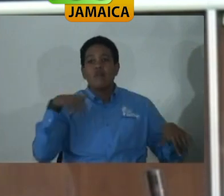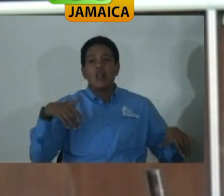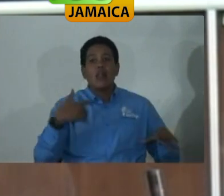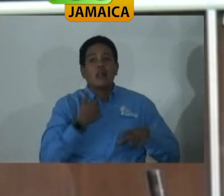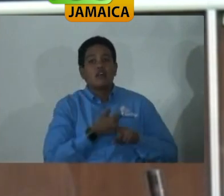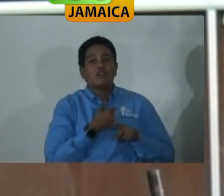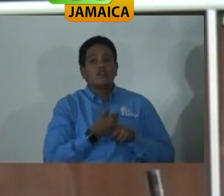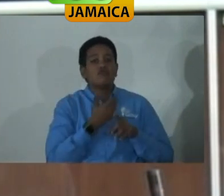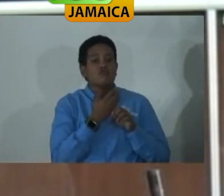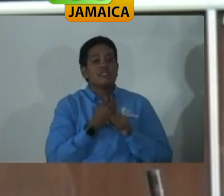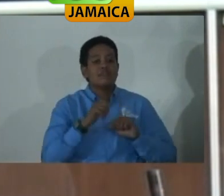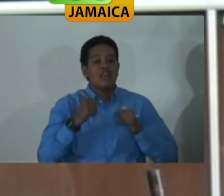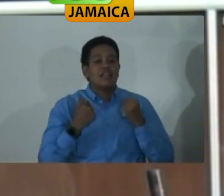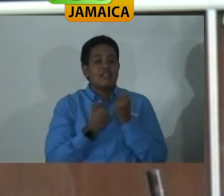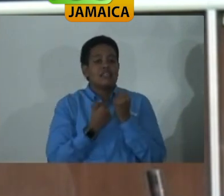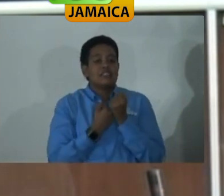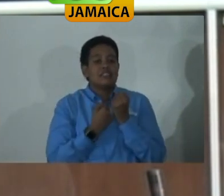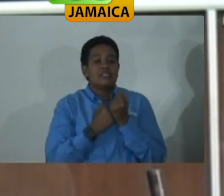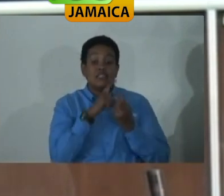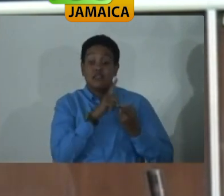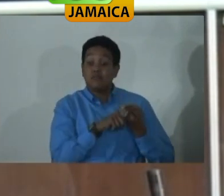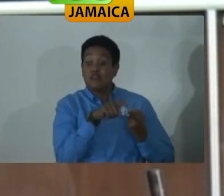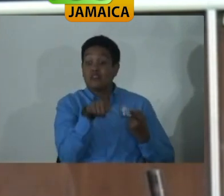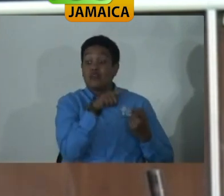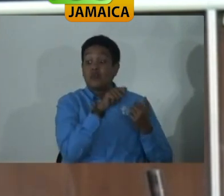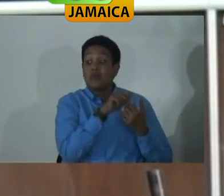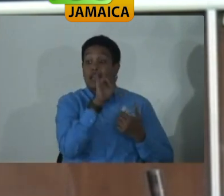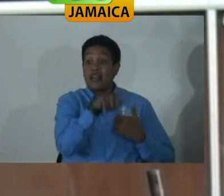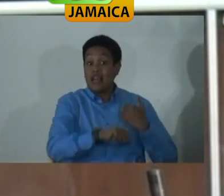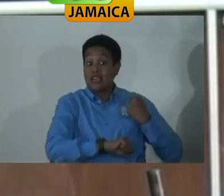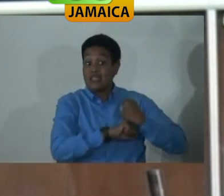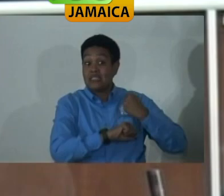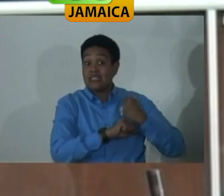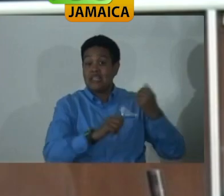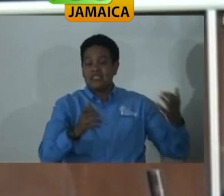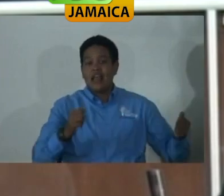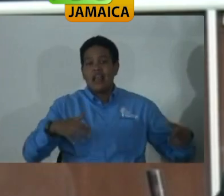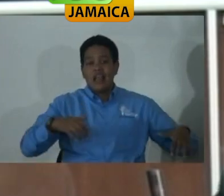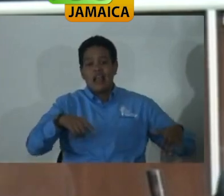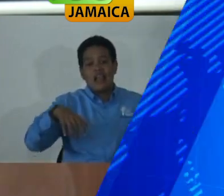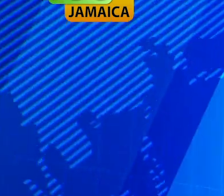received any assistance, and even with that assistance, it has not been sufficient.